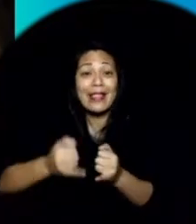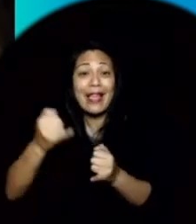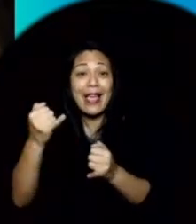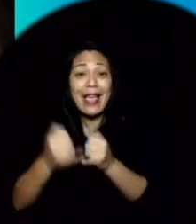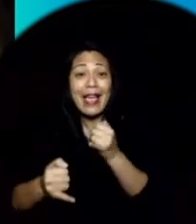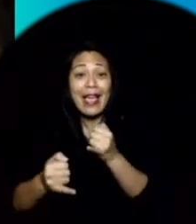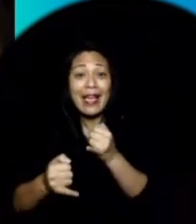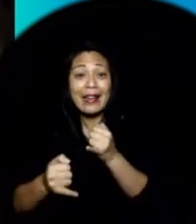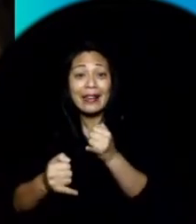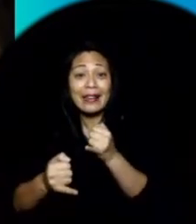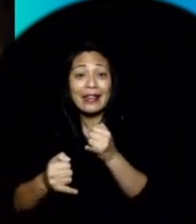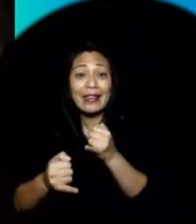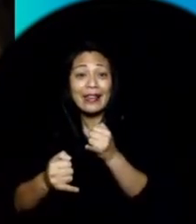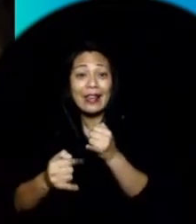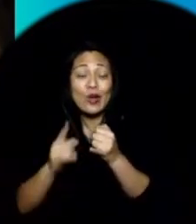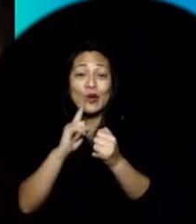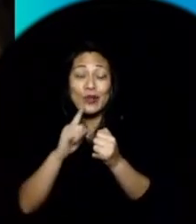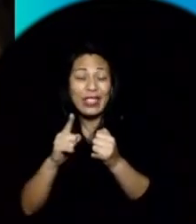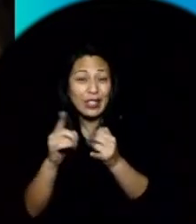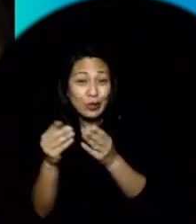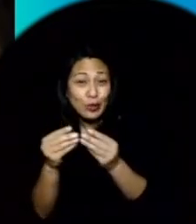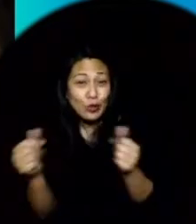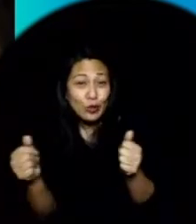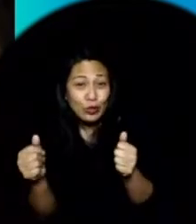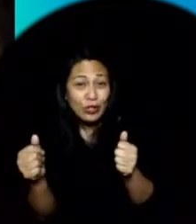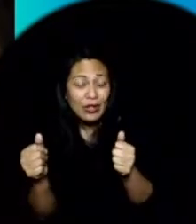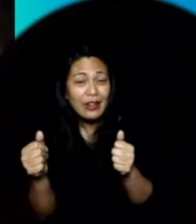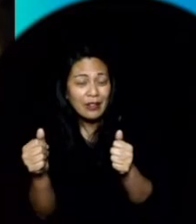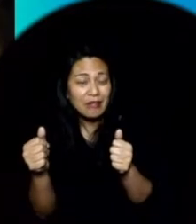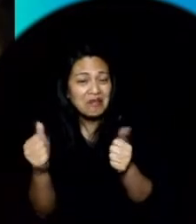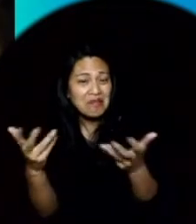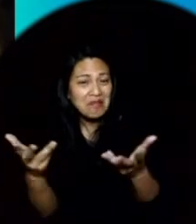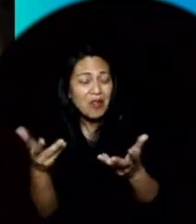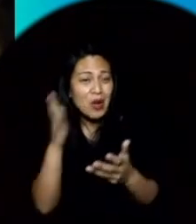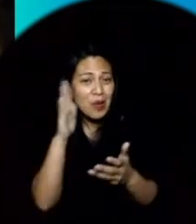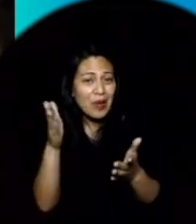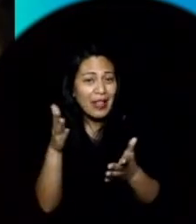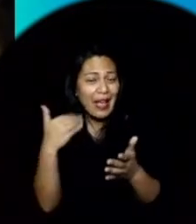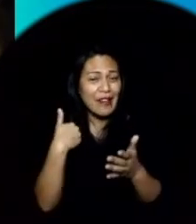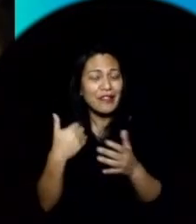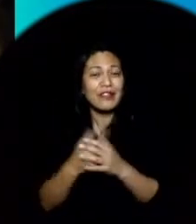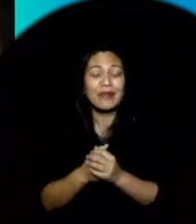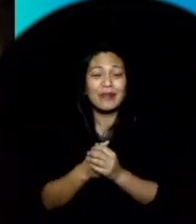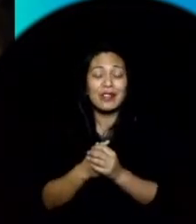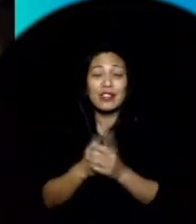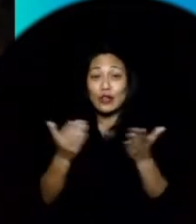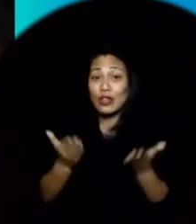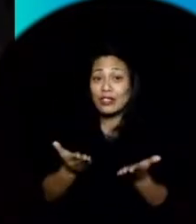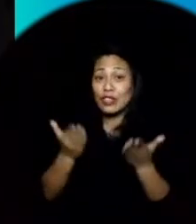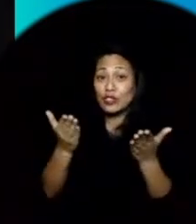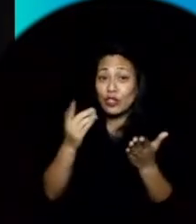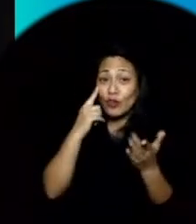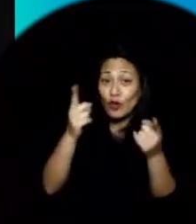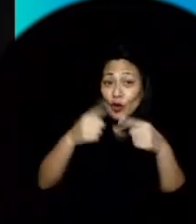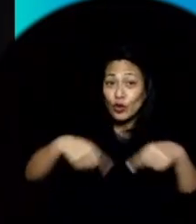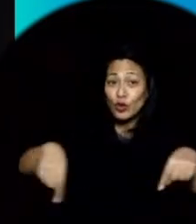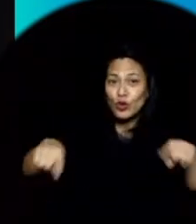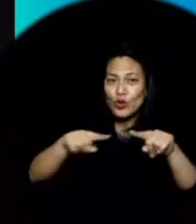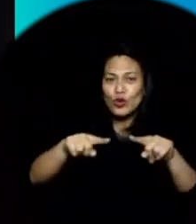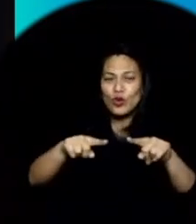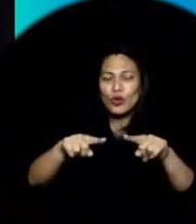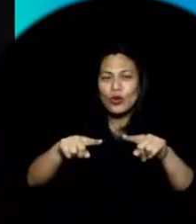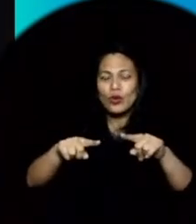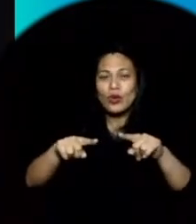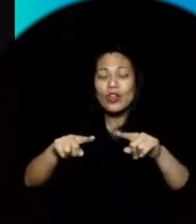the ending is always going to offer the solution. So what I would suggest to you mystery writers out there is that